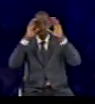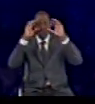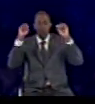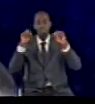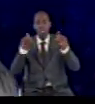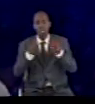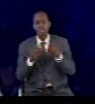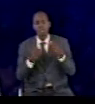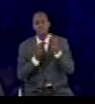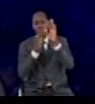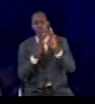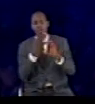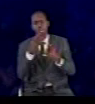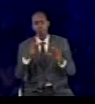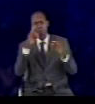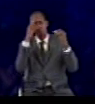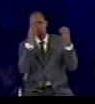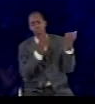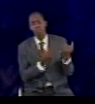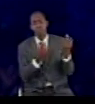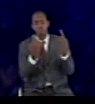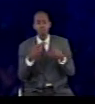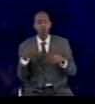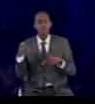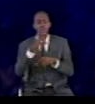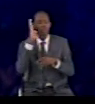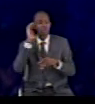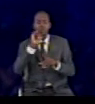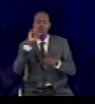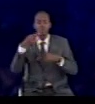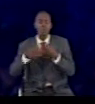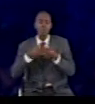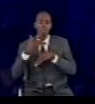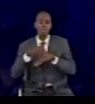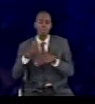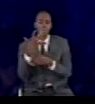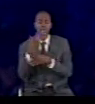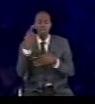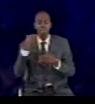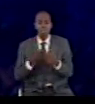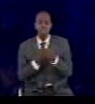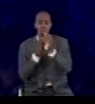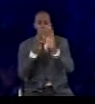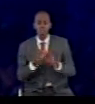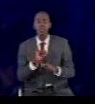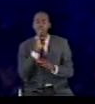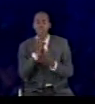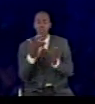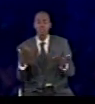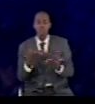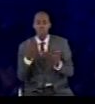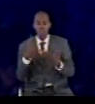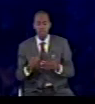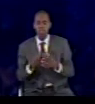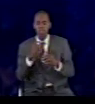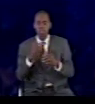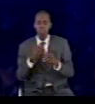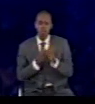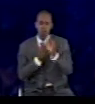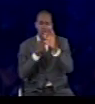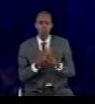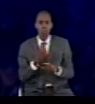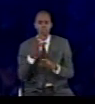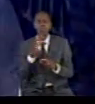comes up now you will not go empty-handed the apostle is here the apostle of the mandate the apostle is